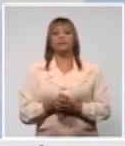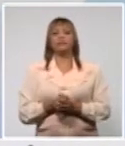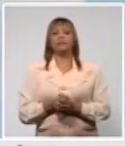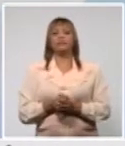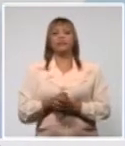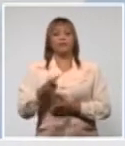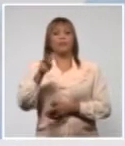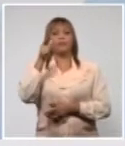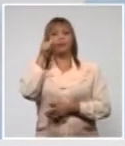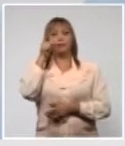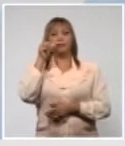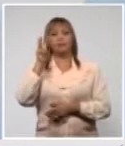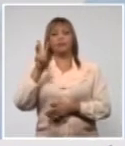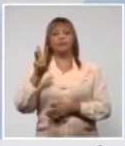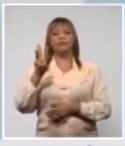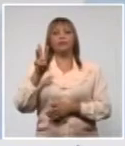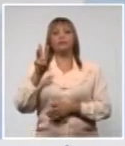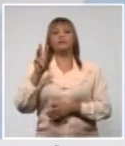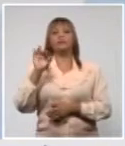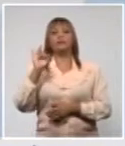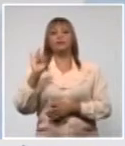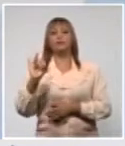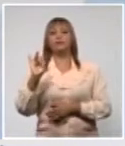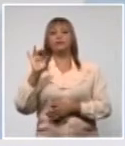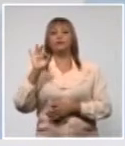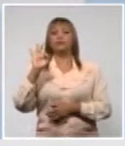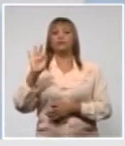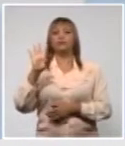735 are suspected cases,